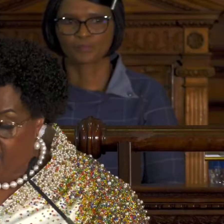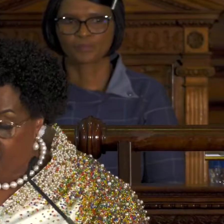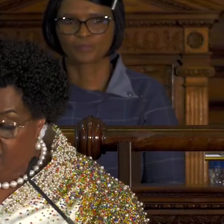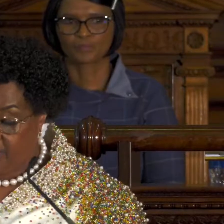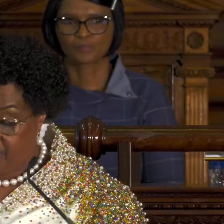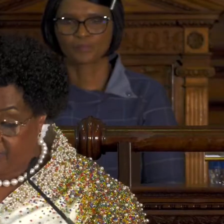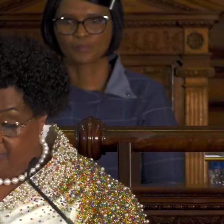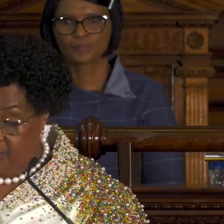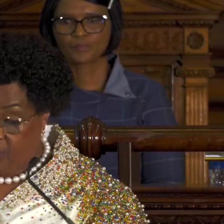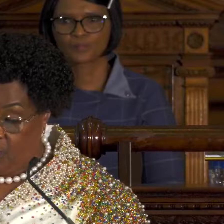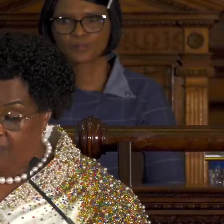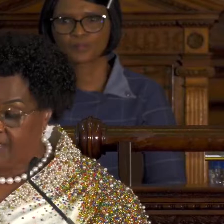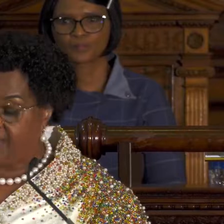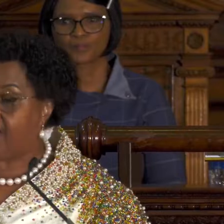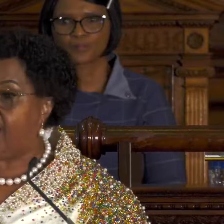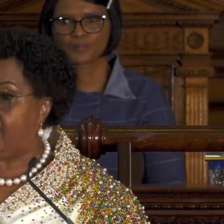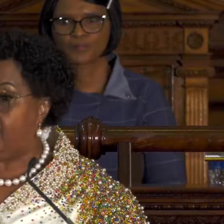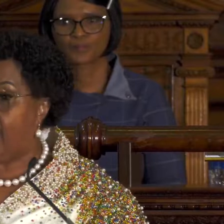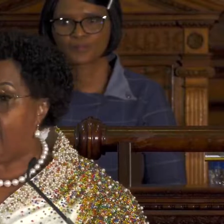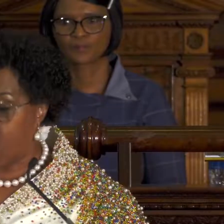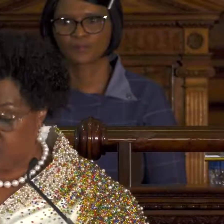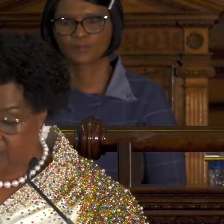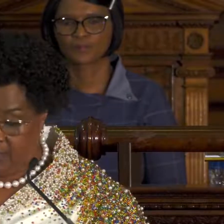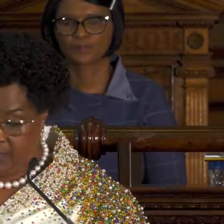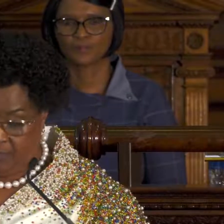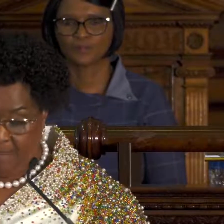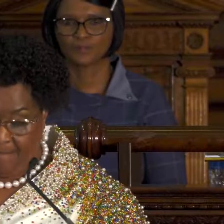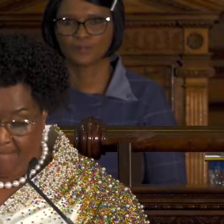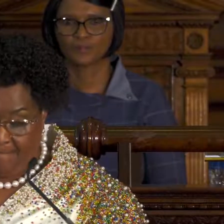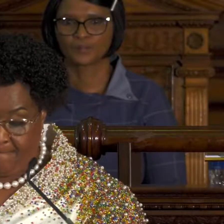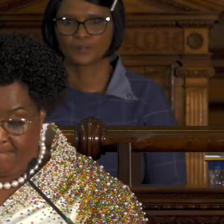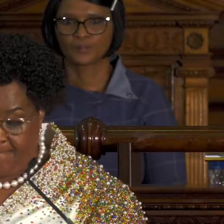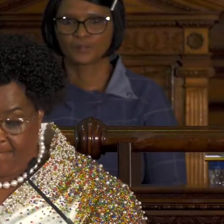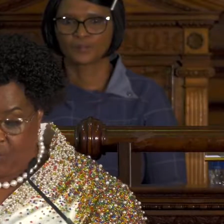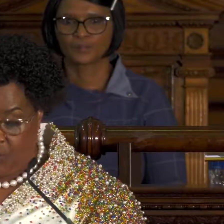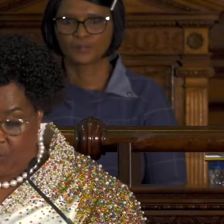the memories of this struggle icon.